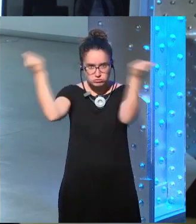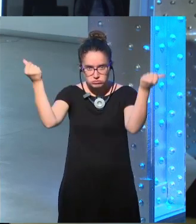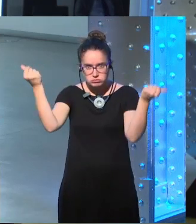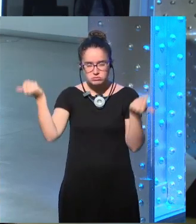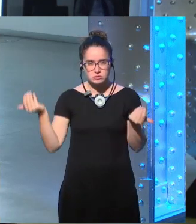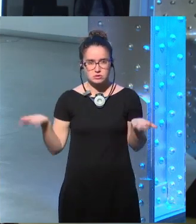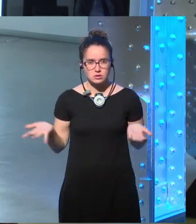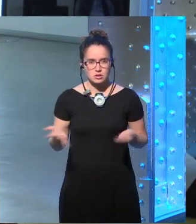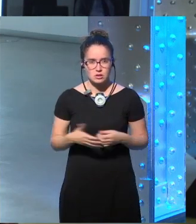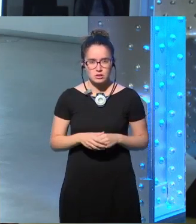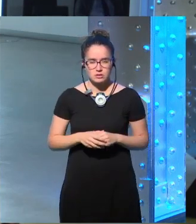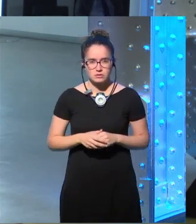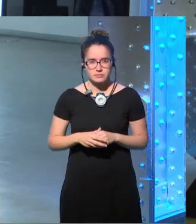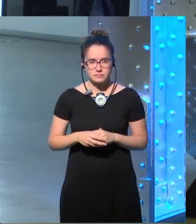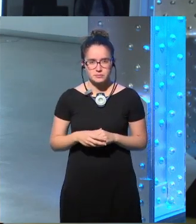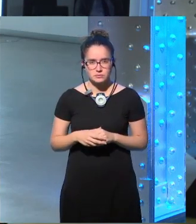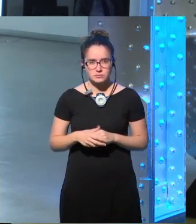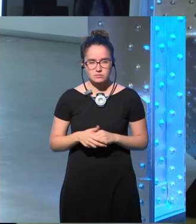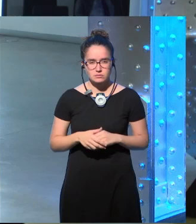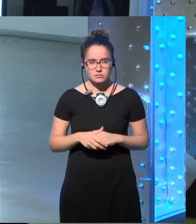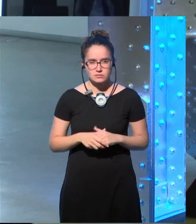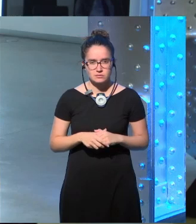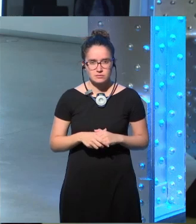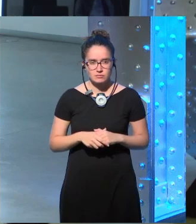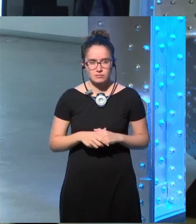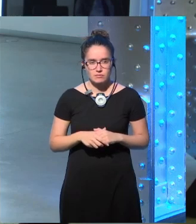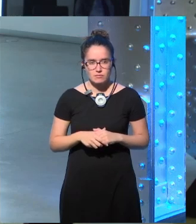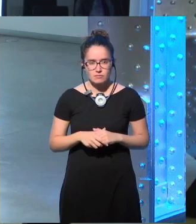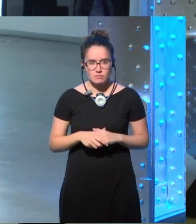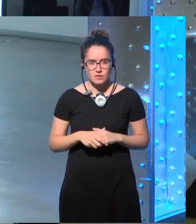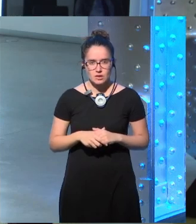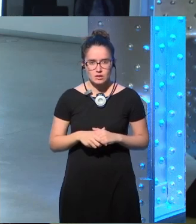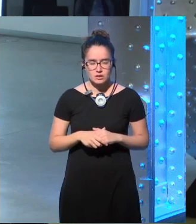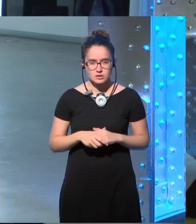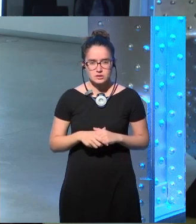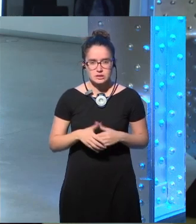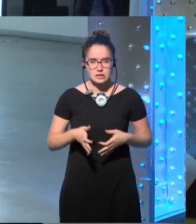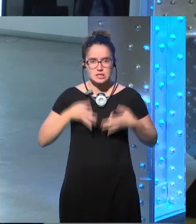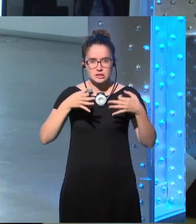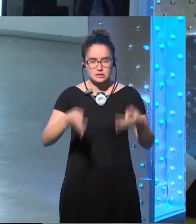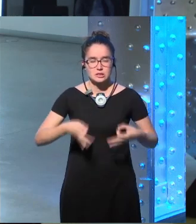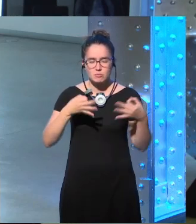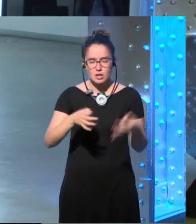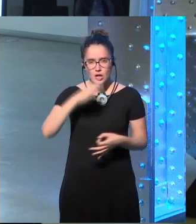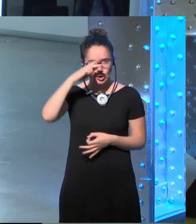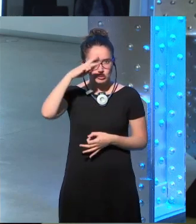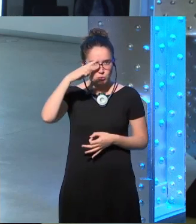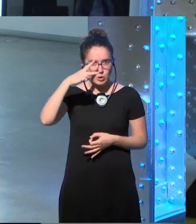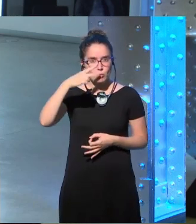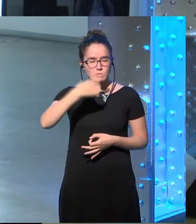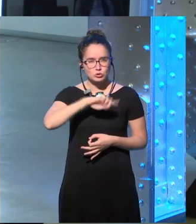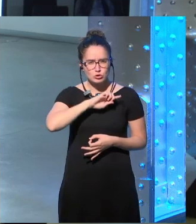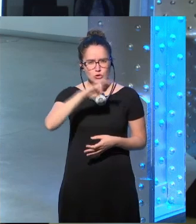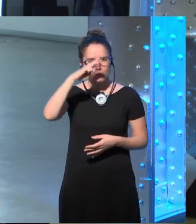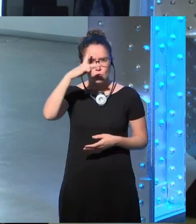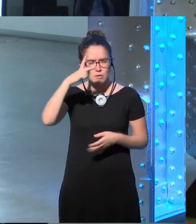1970s you had Harry Braverman who argued essentially the same thing. And so we're always worried about sort of technology